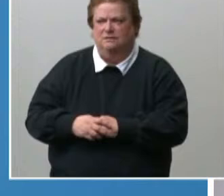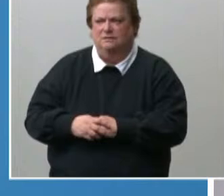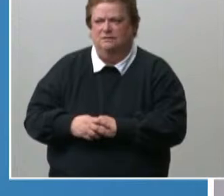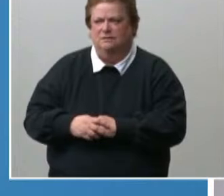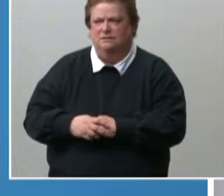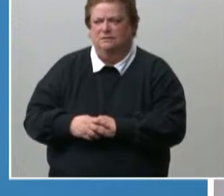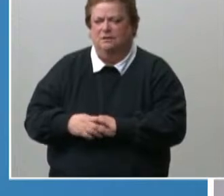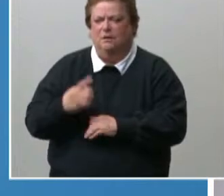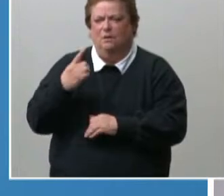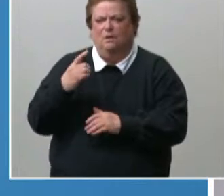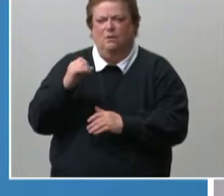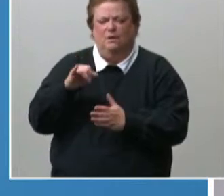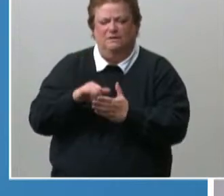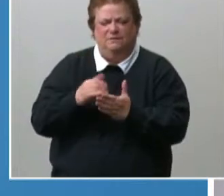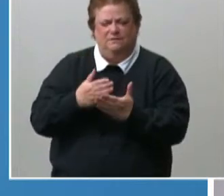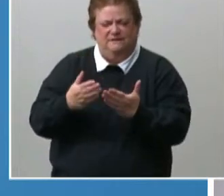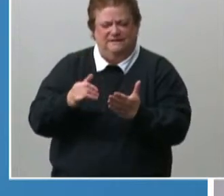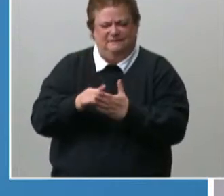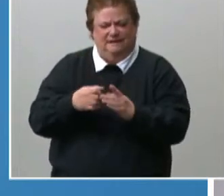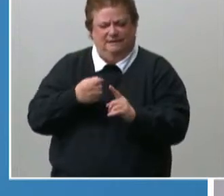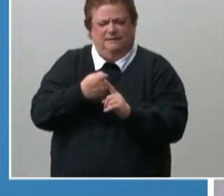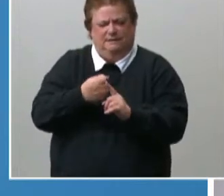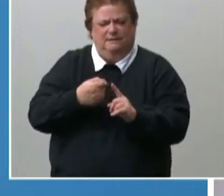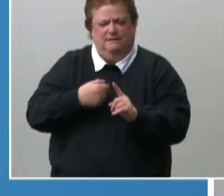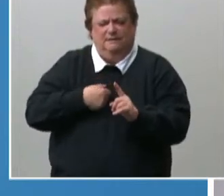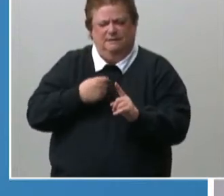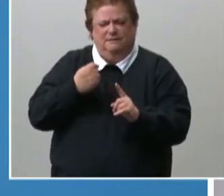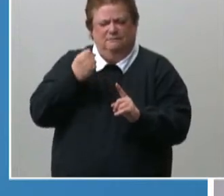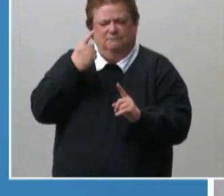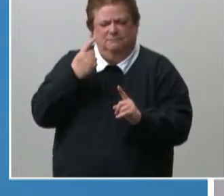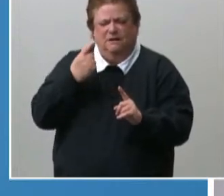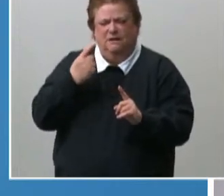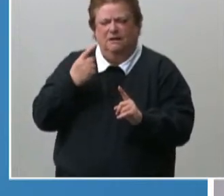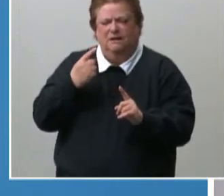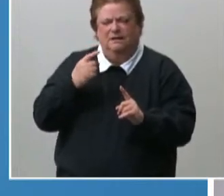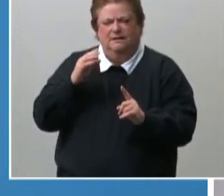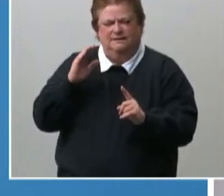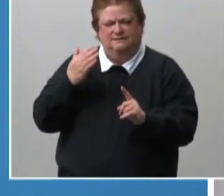One of the things that struck me is that there seemed to be